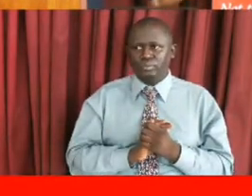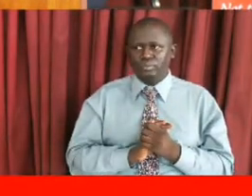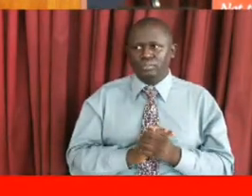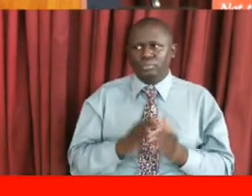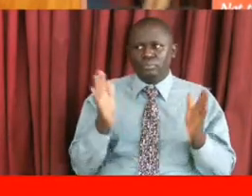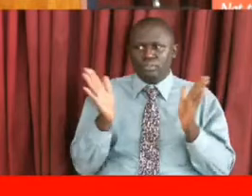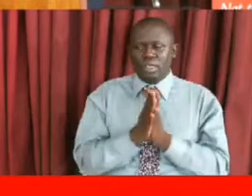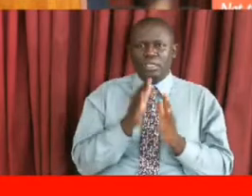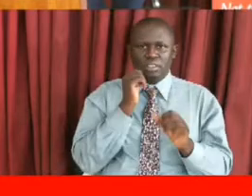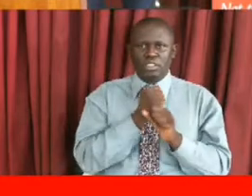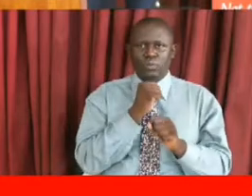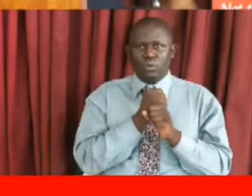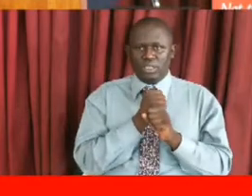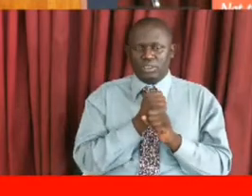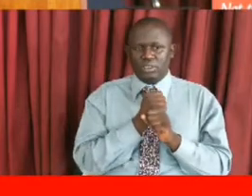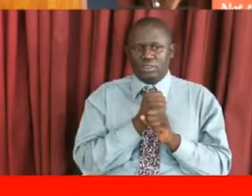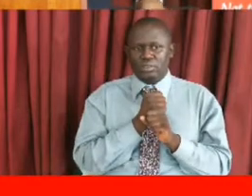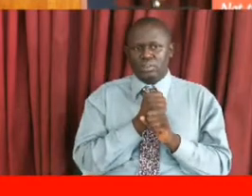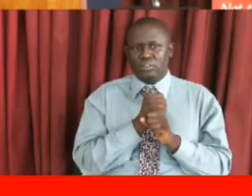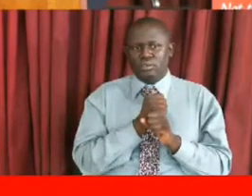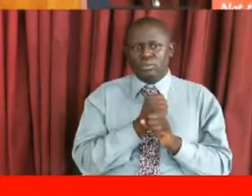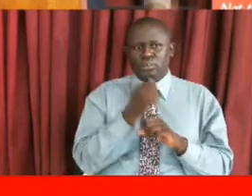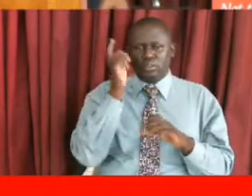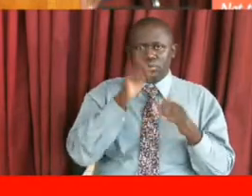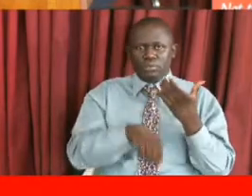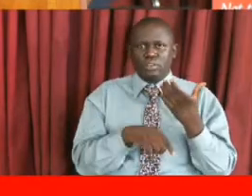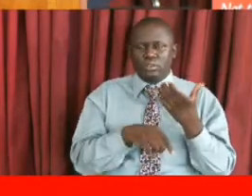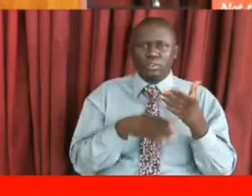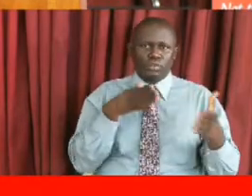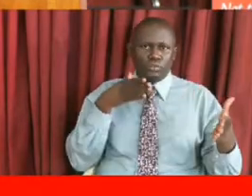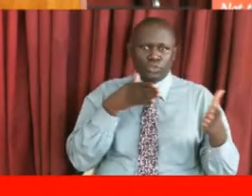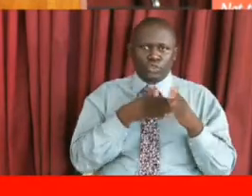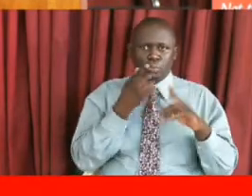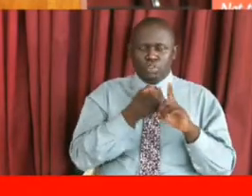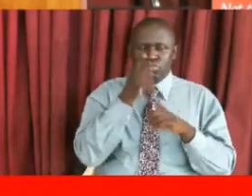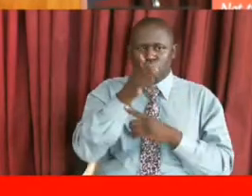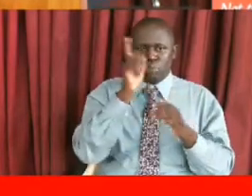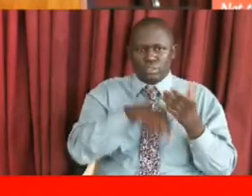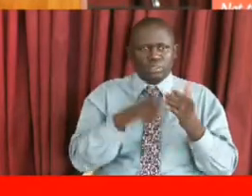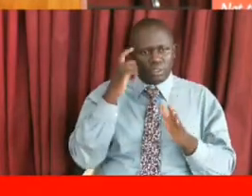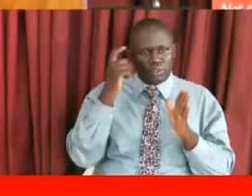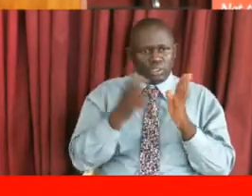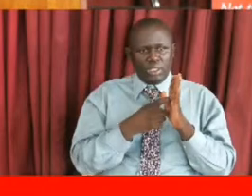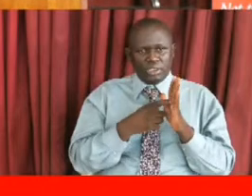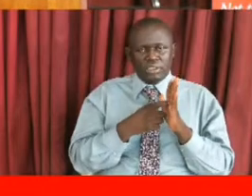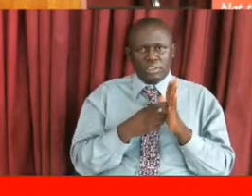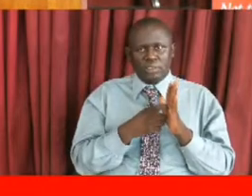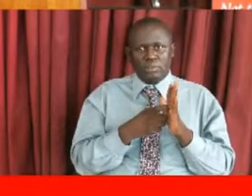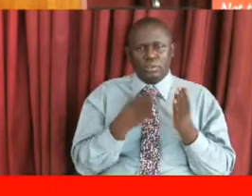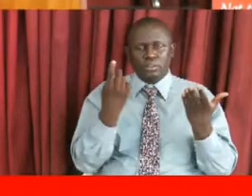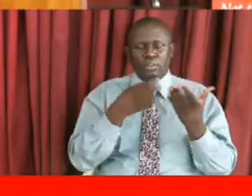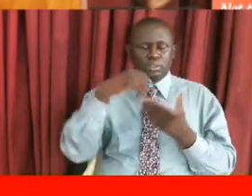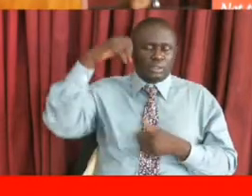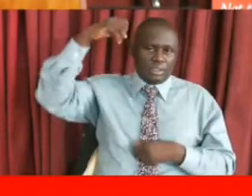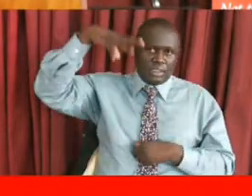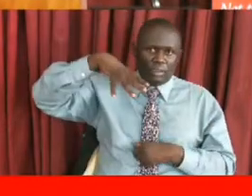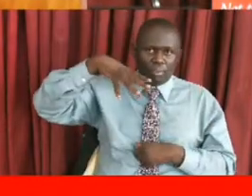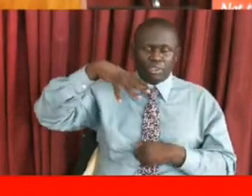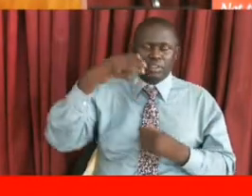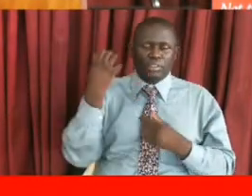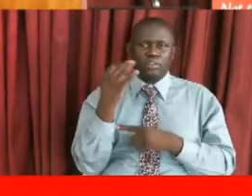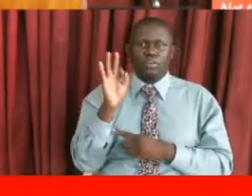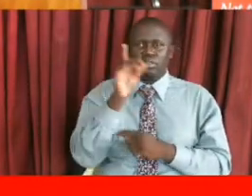and the work of the Gate of Hell is to stop you from recognizing the divine presence of the Lord be with